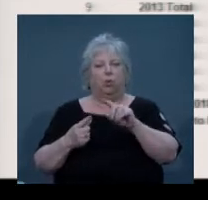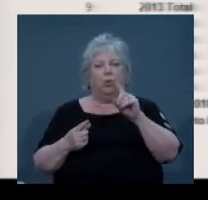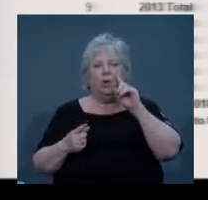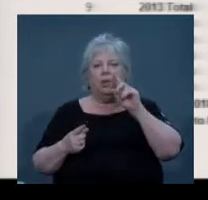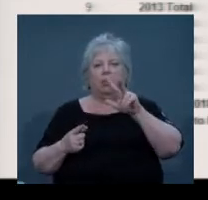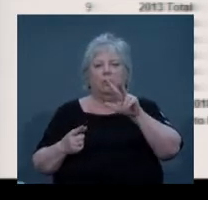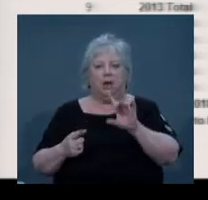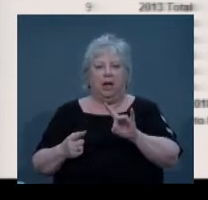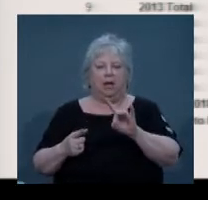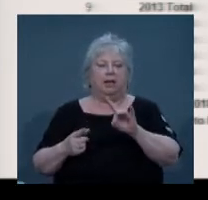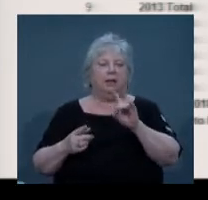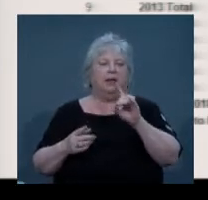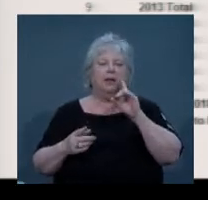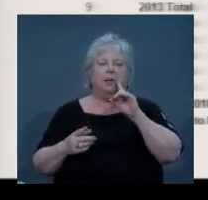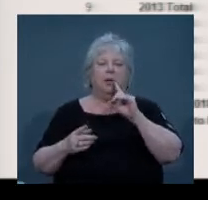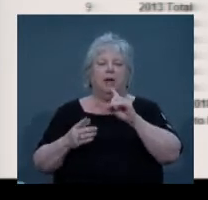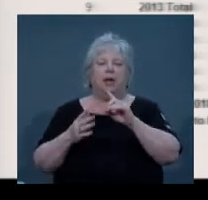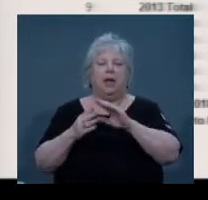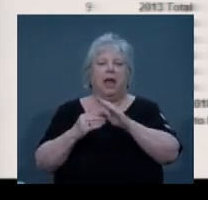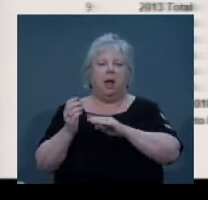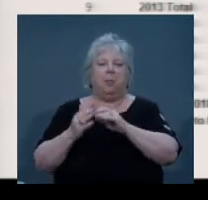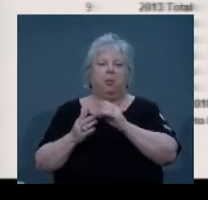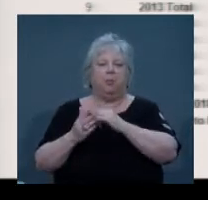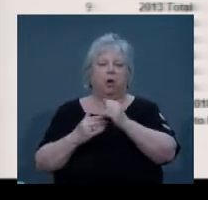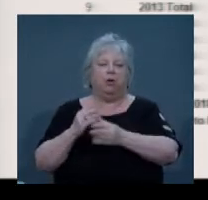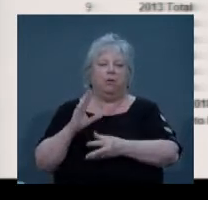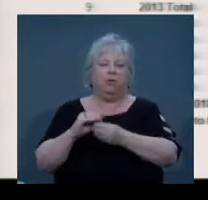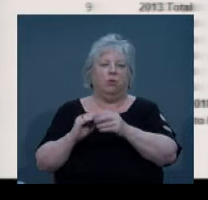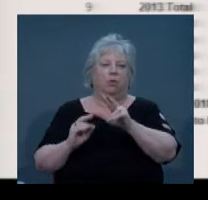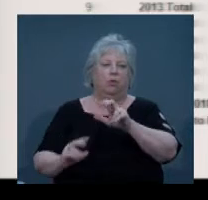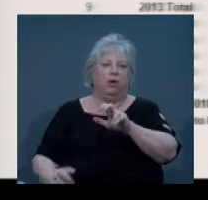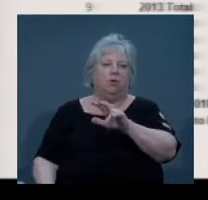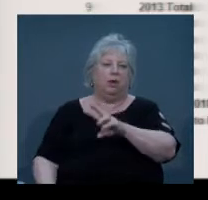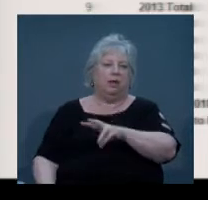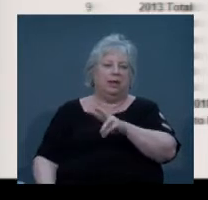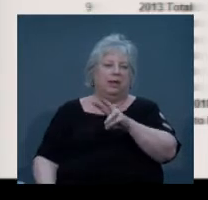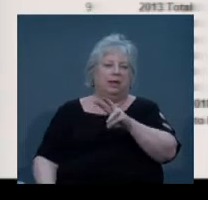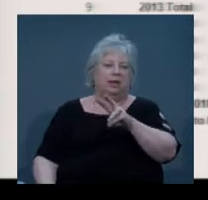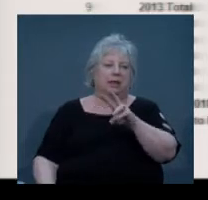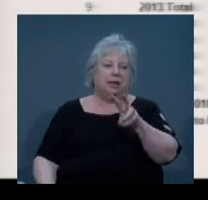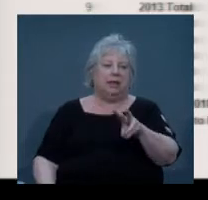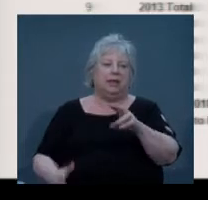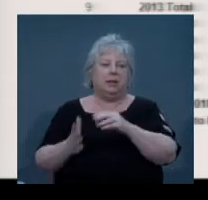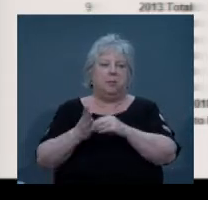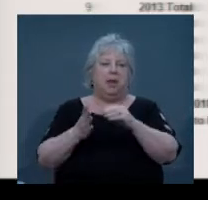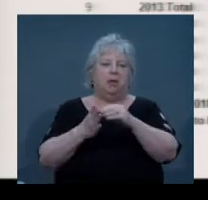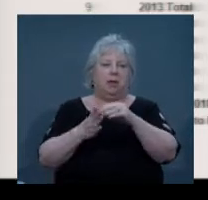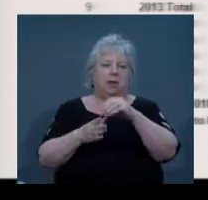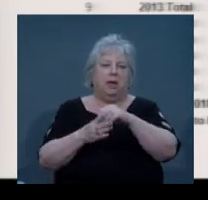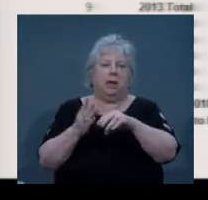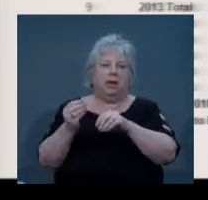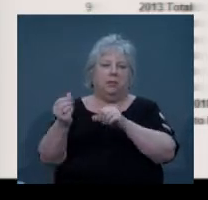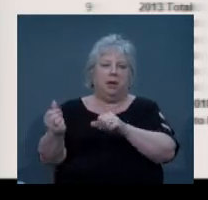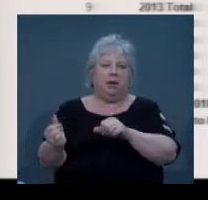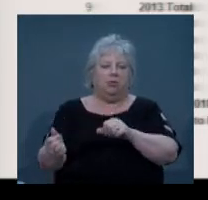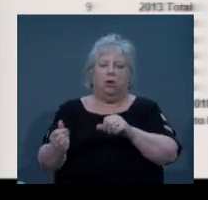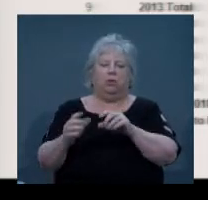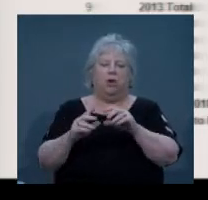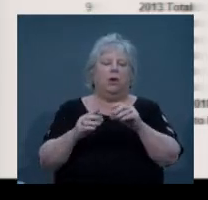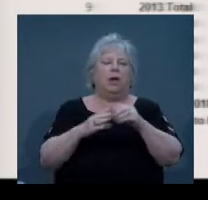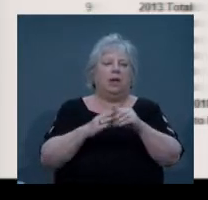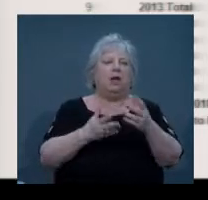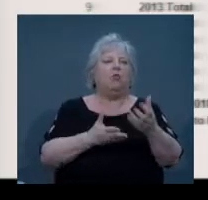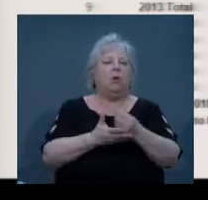capital projects, for a grand total of about 366 million in expenditures, or in